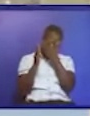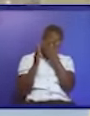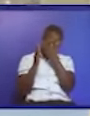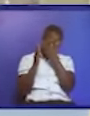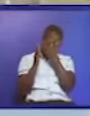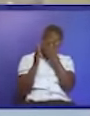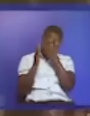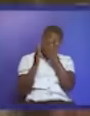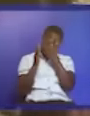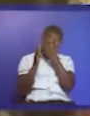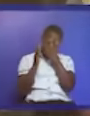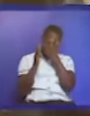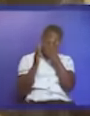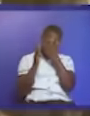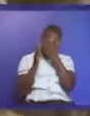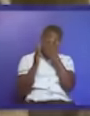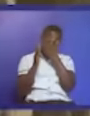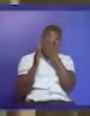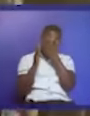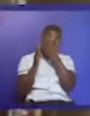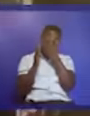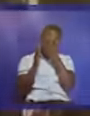over the nation of Ghana,